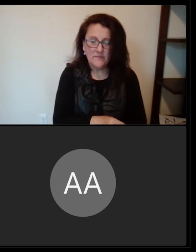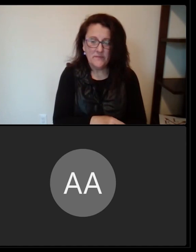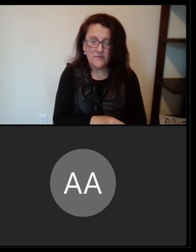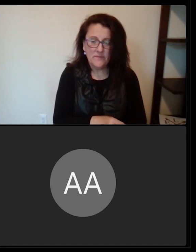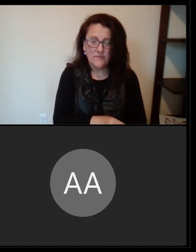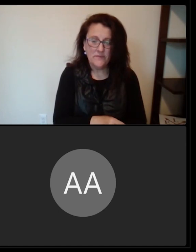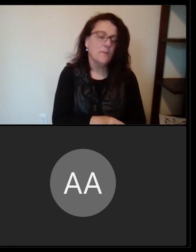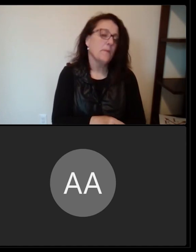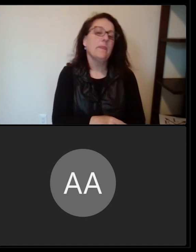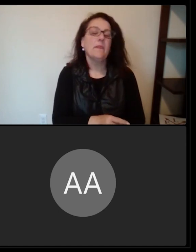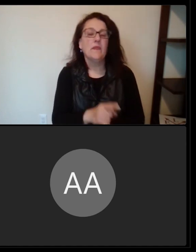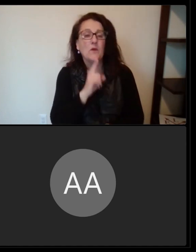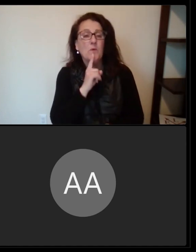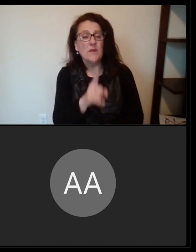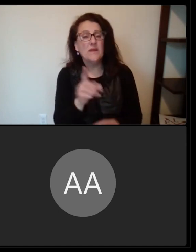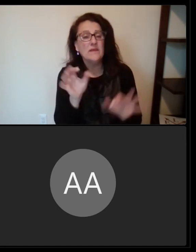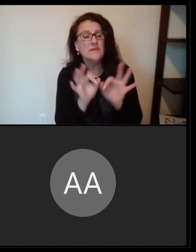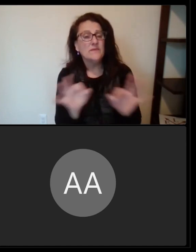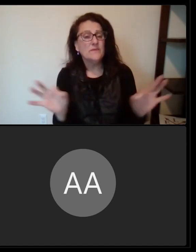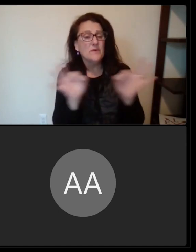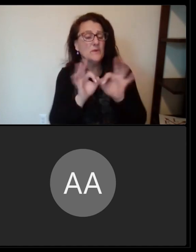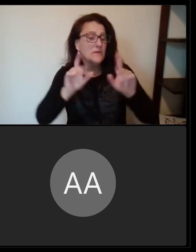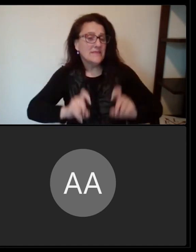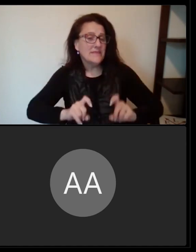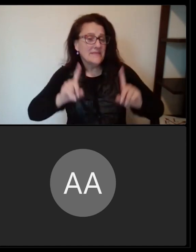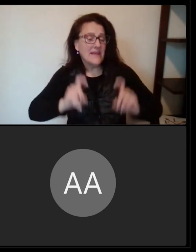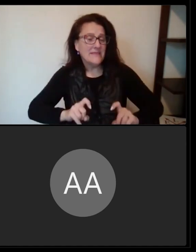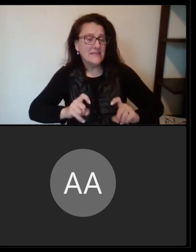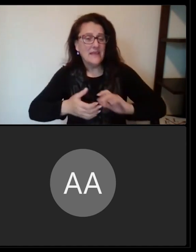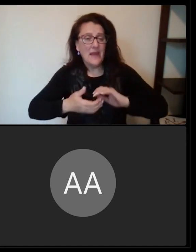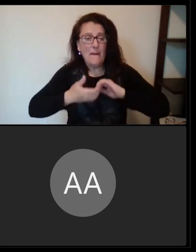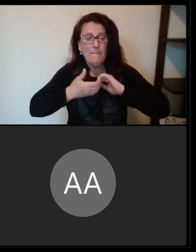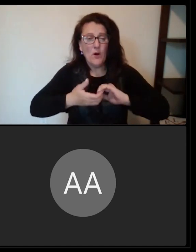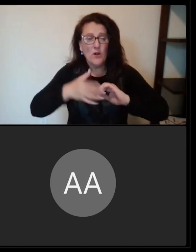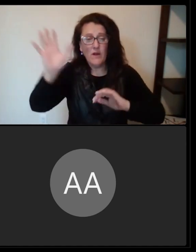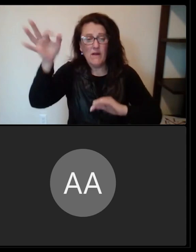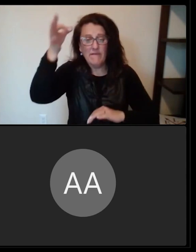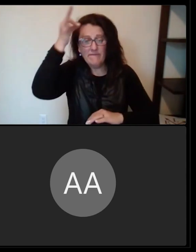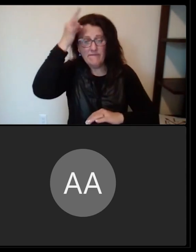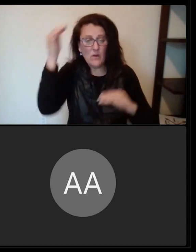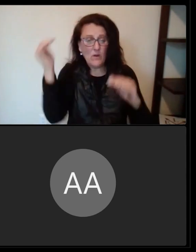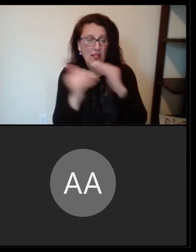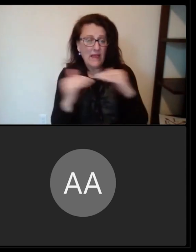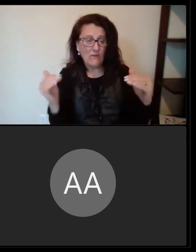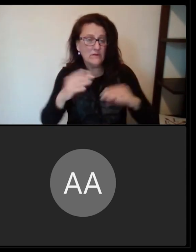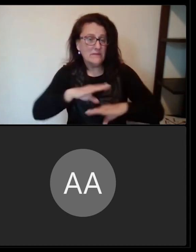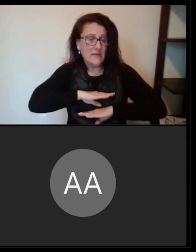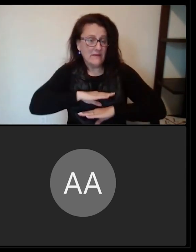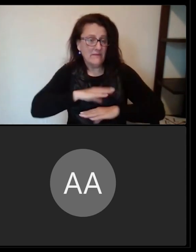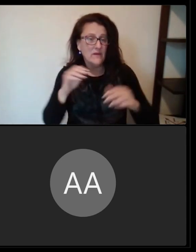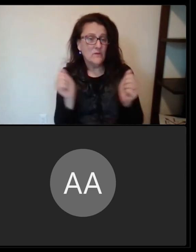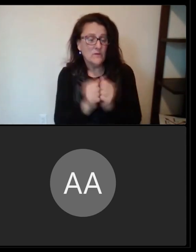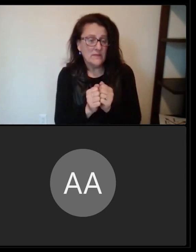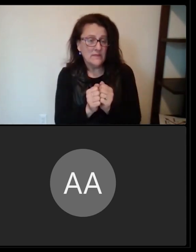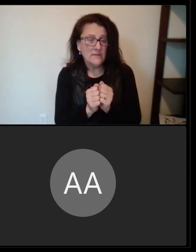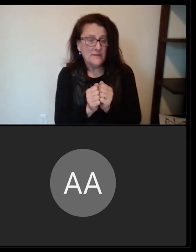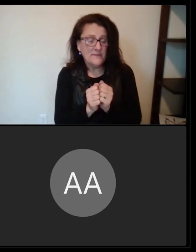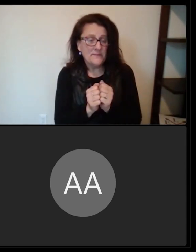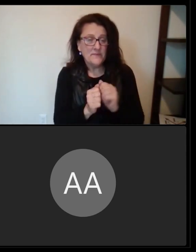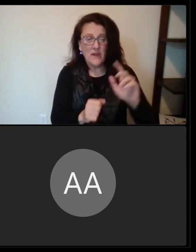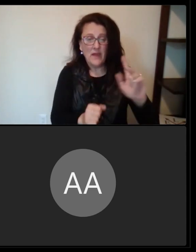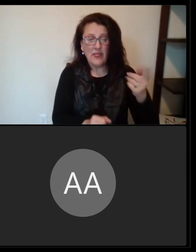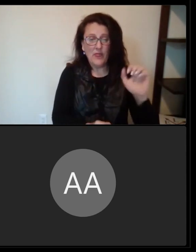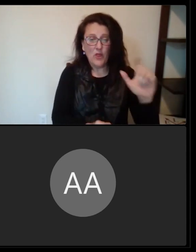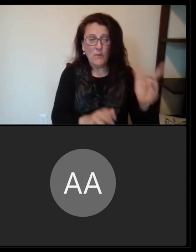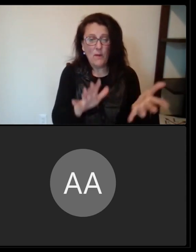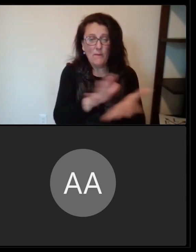we, and more importantly, our testing partners at the federal level are satisfied that the thermal paper